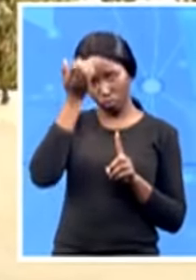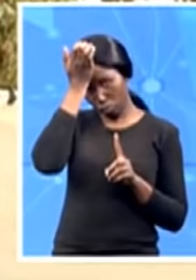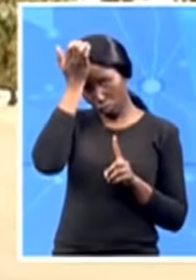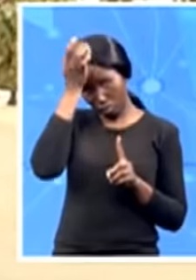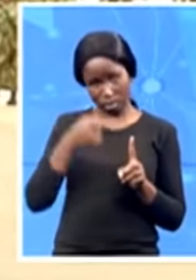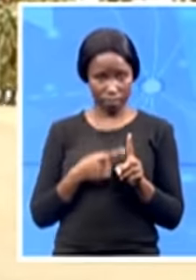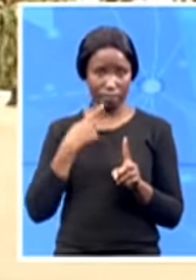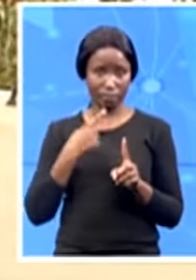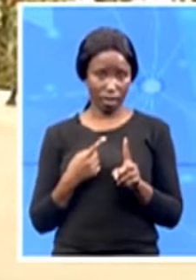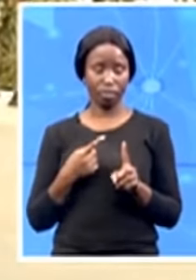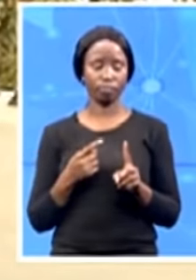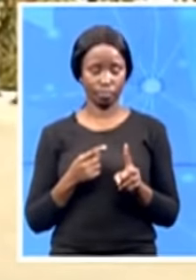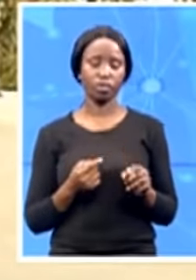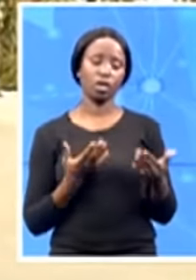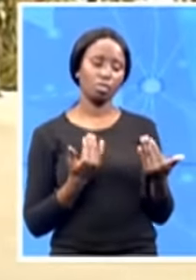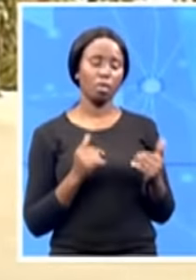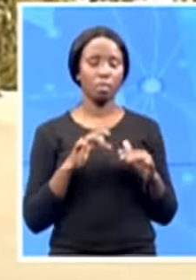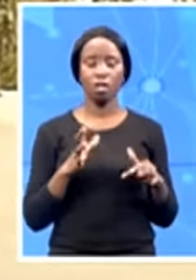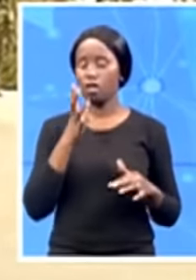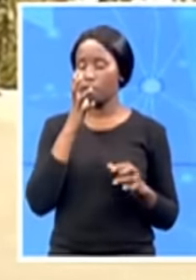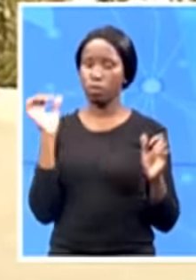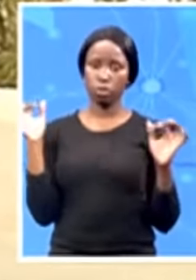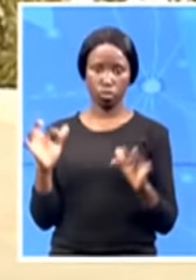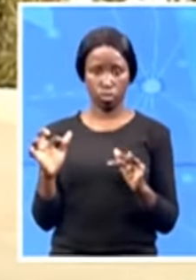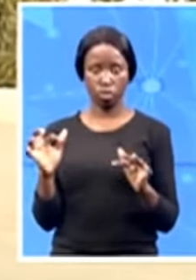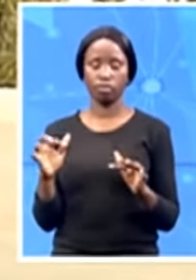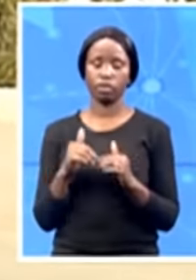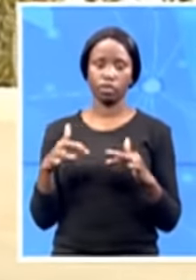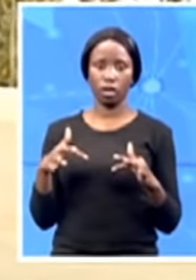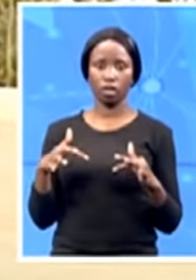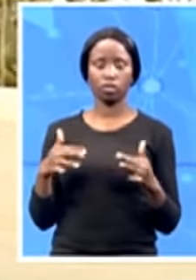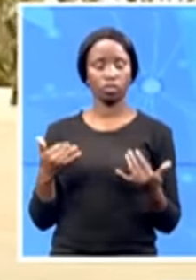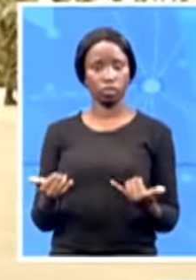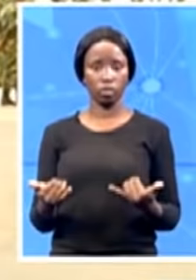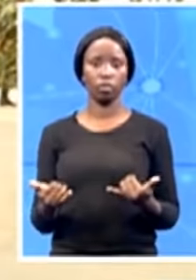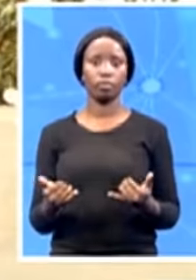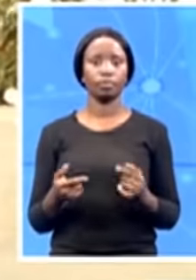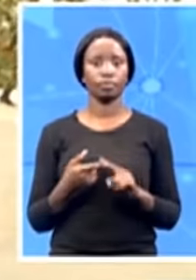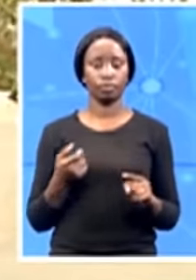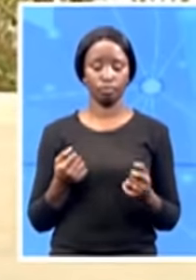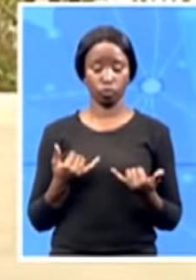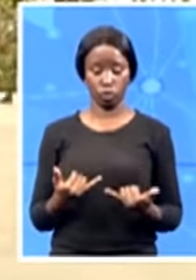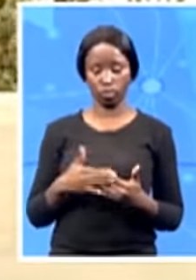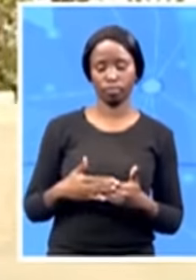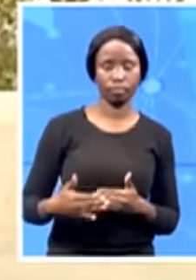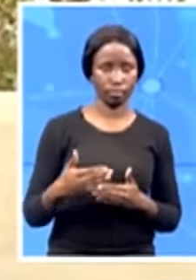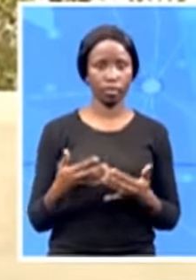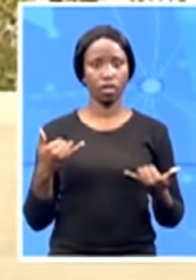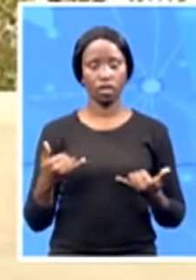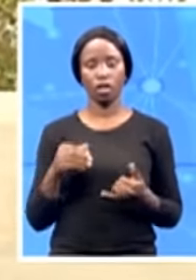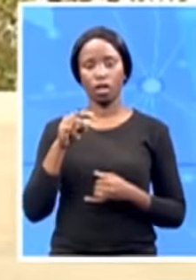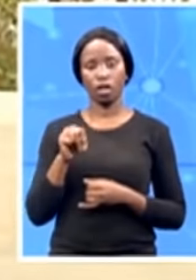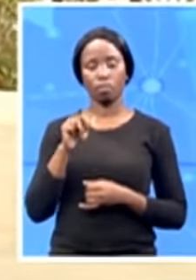large crowds to start gathering from today. The group of MVA members that we see